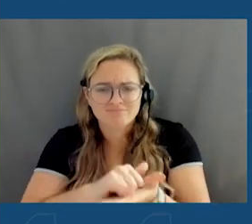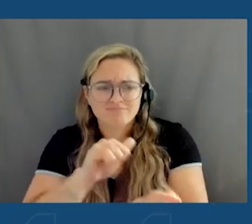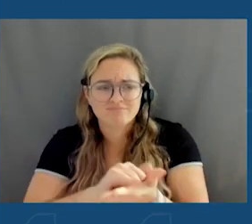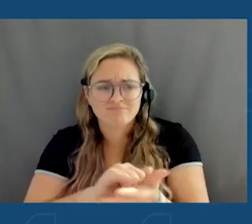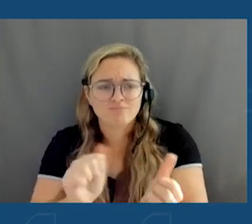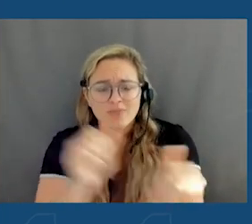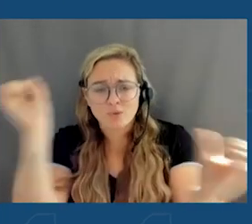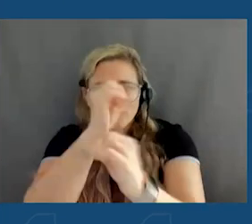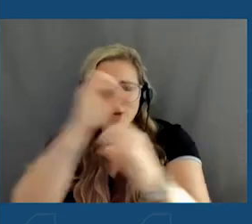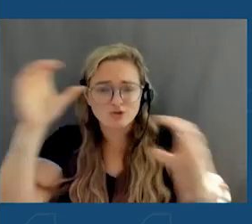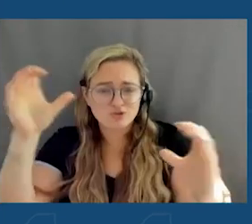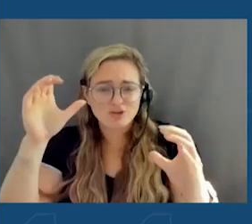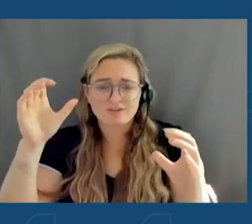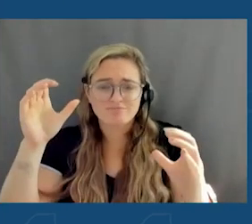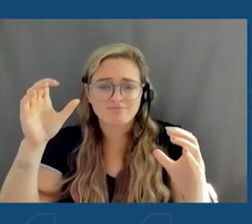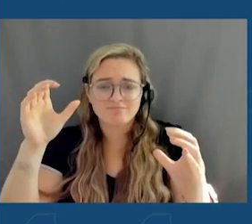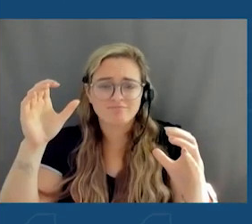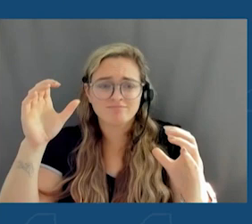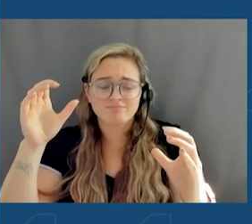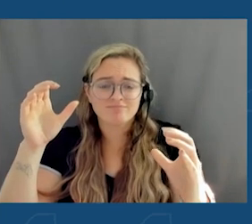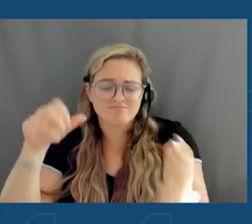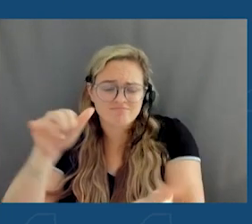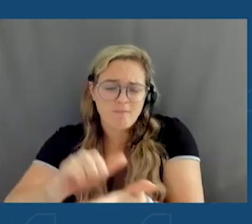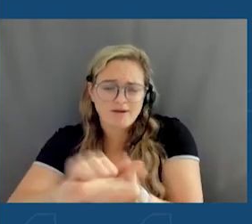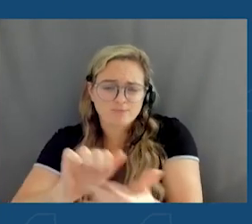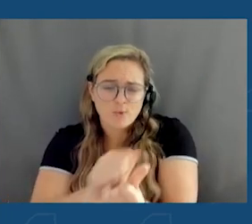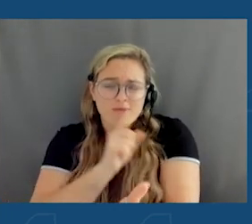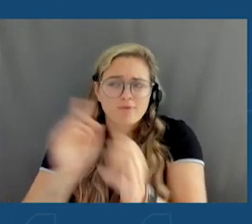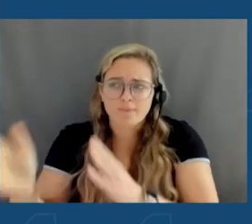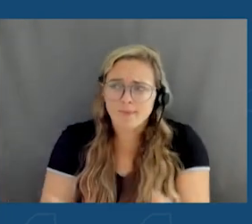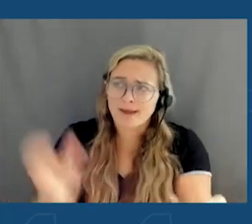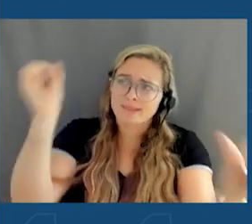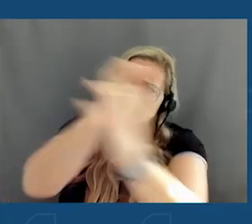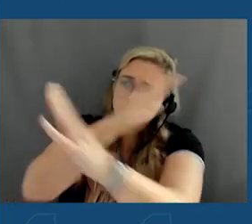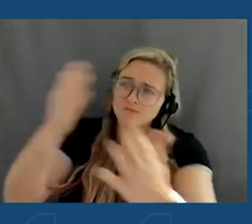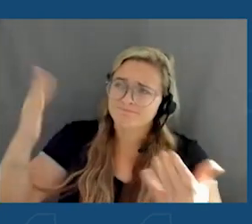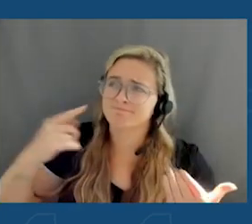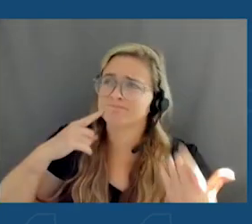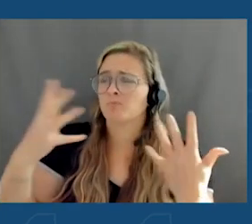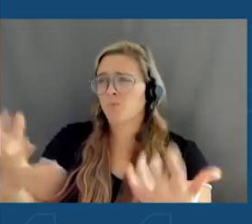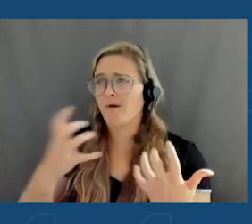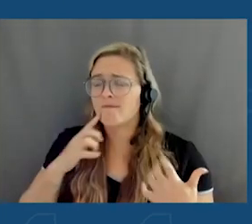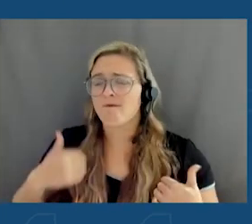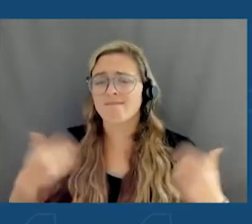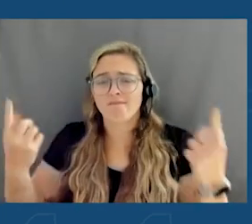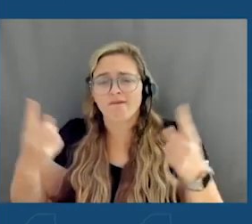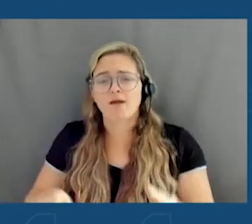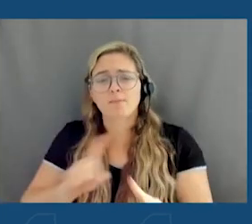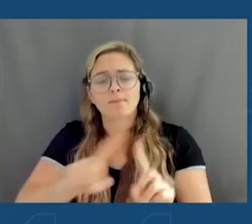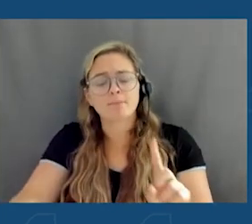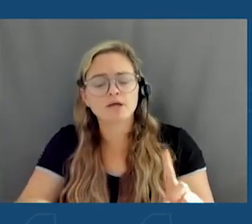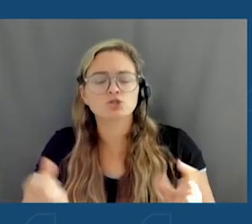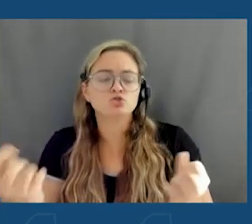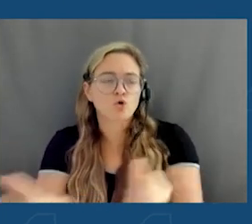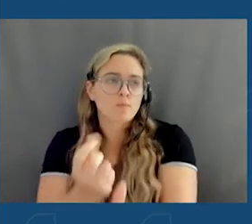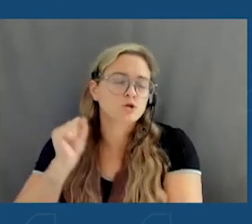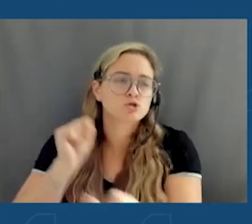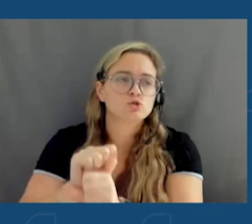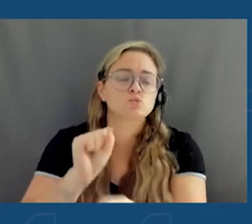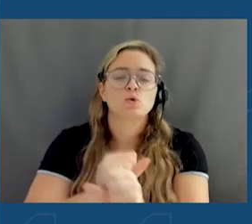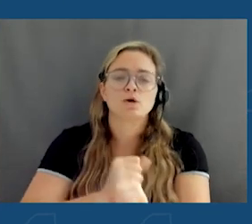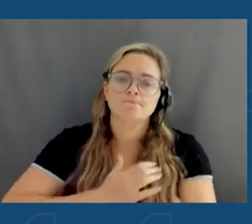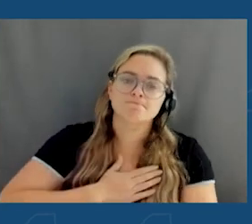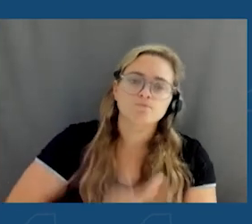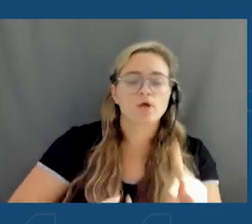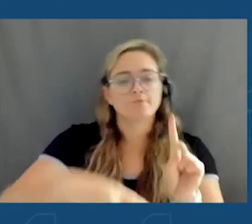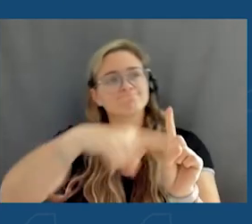dream of it happening in the first place, and that dream requires so much force of will and so much